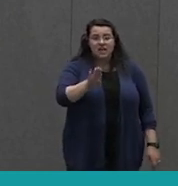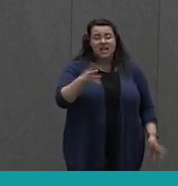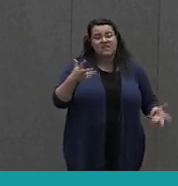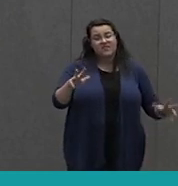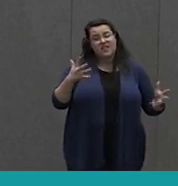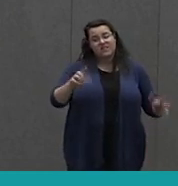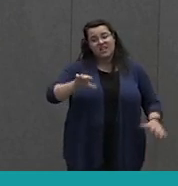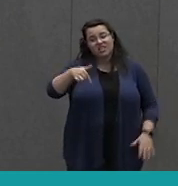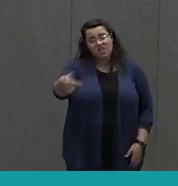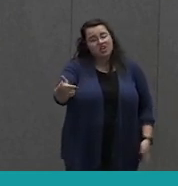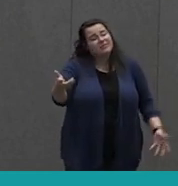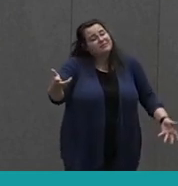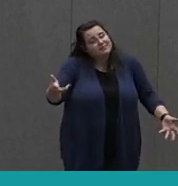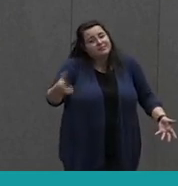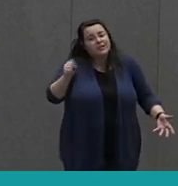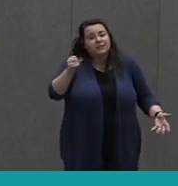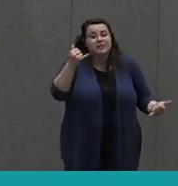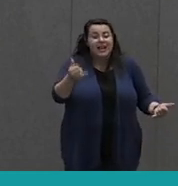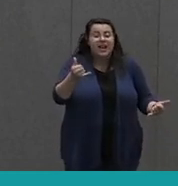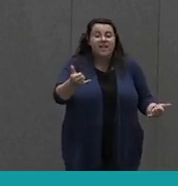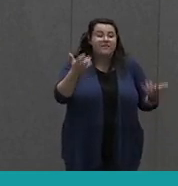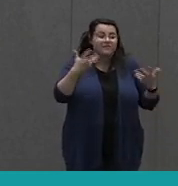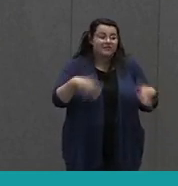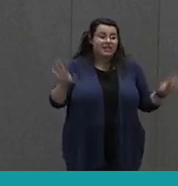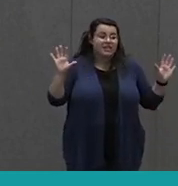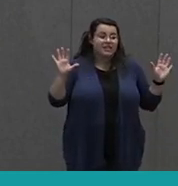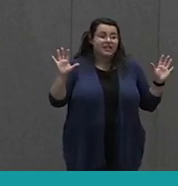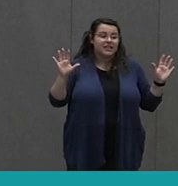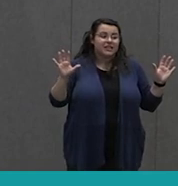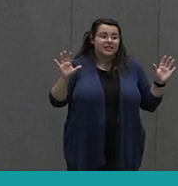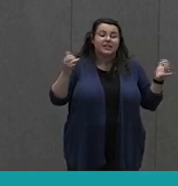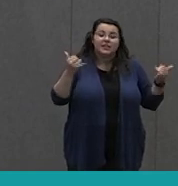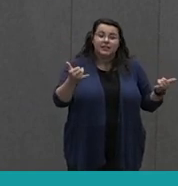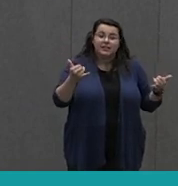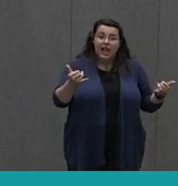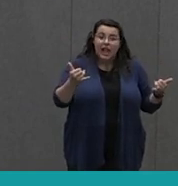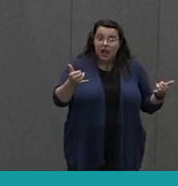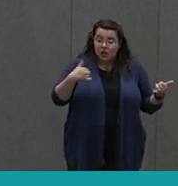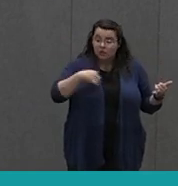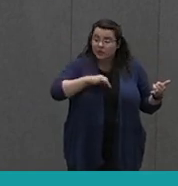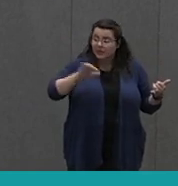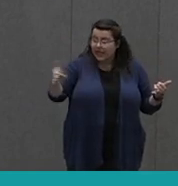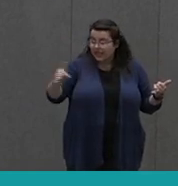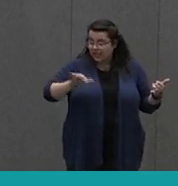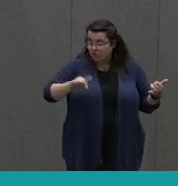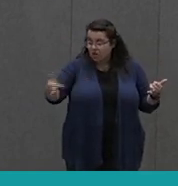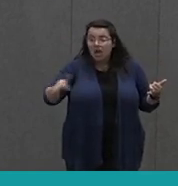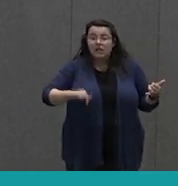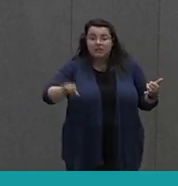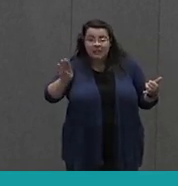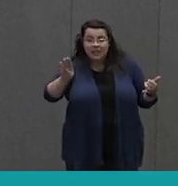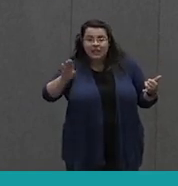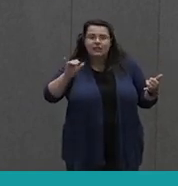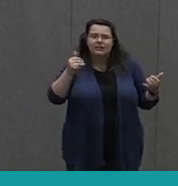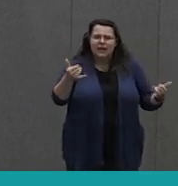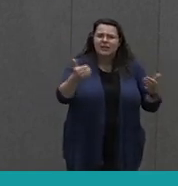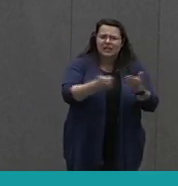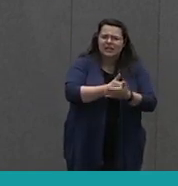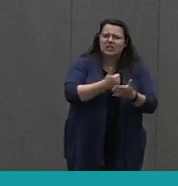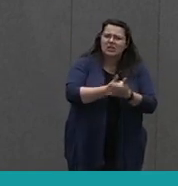you. We will catch you at the bottom of the slide. So of course, the first one that says, oh, me, I'm